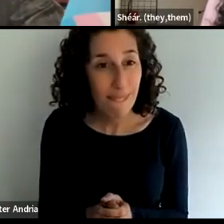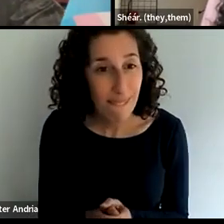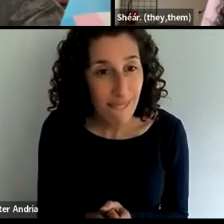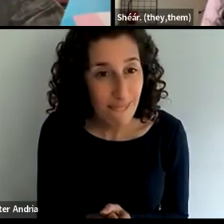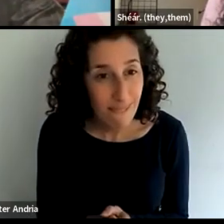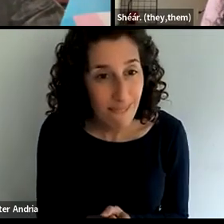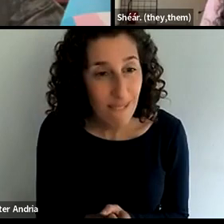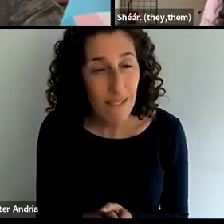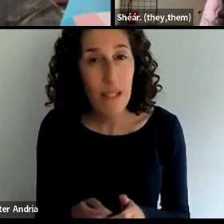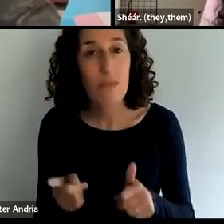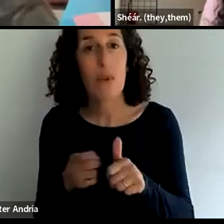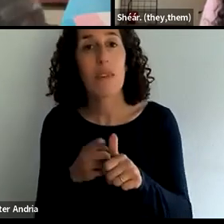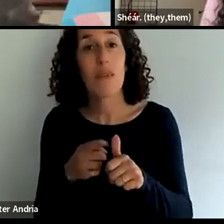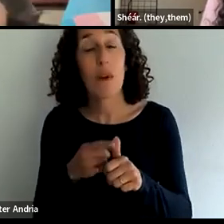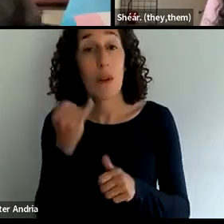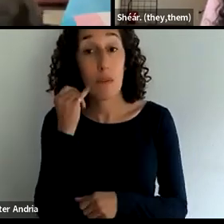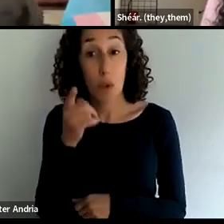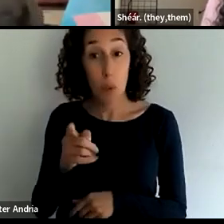that's listening.